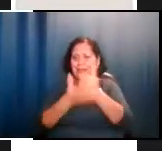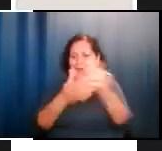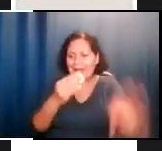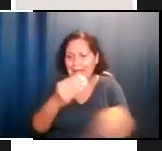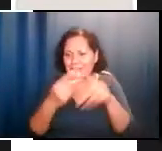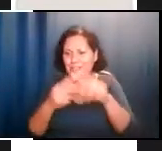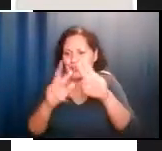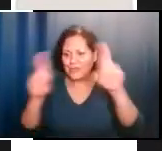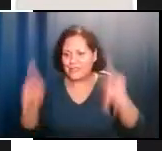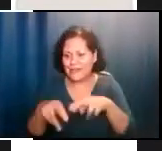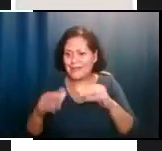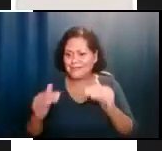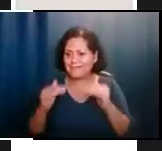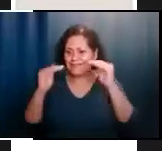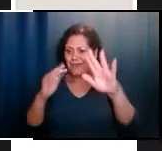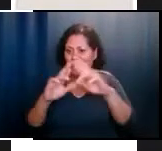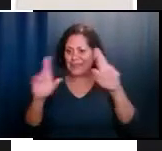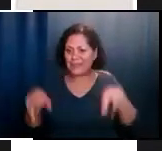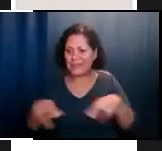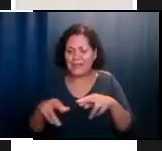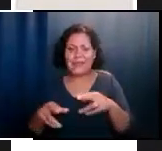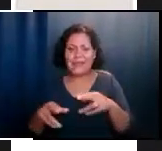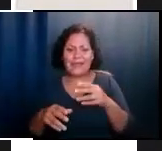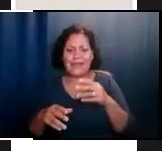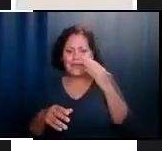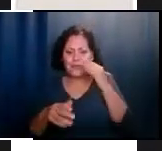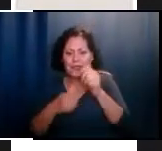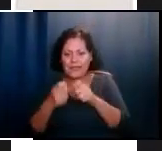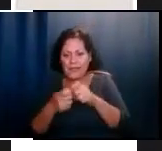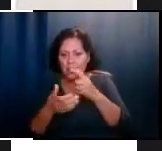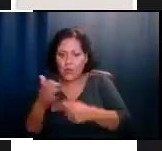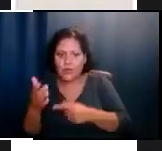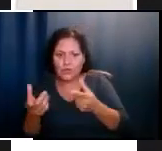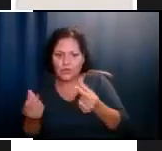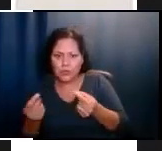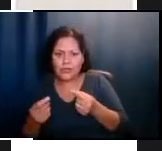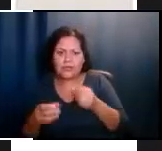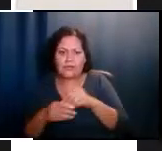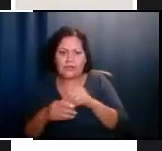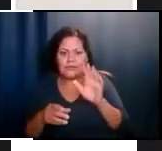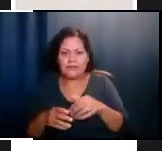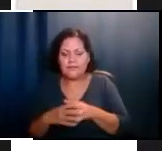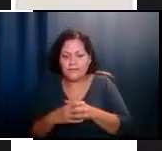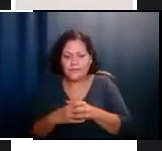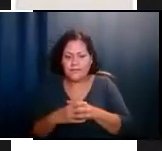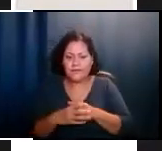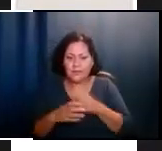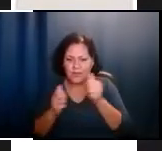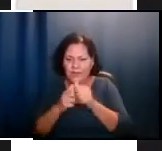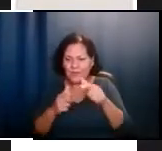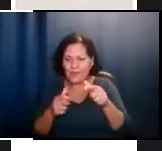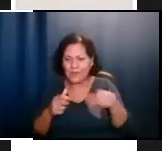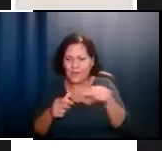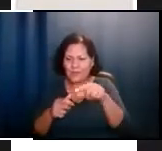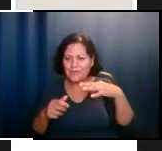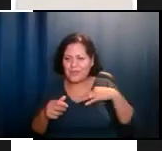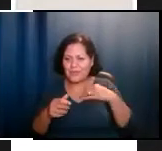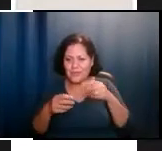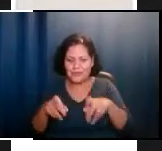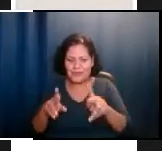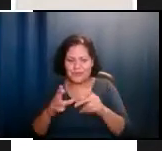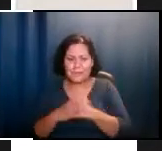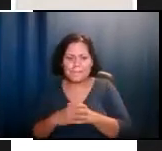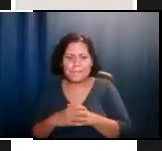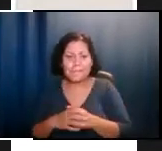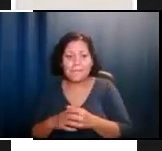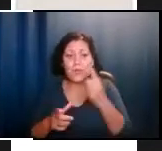up and add what exactly did you learn when you were doing those volunteer opportunities.